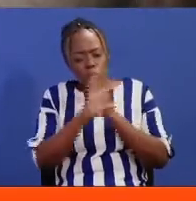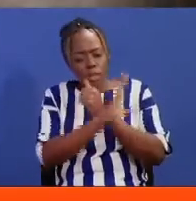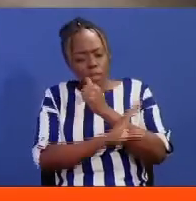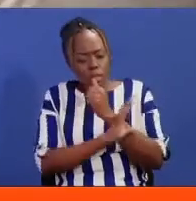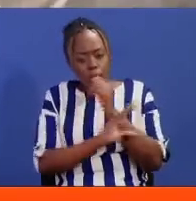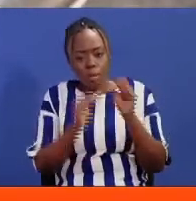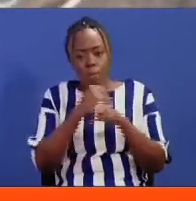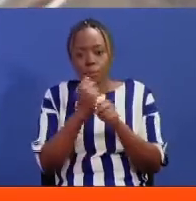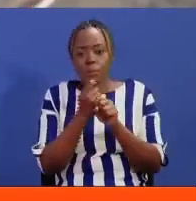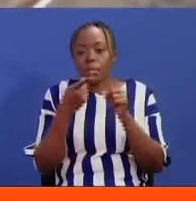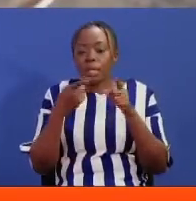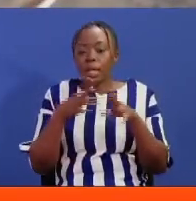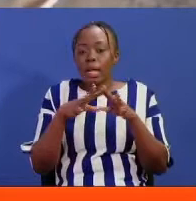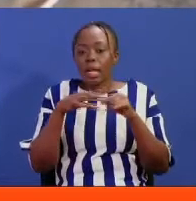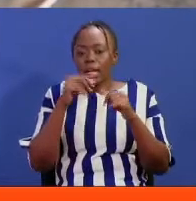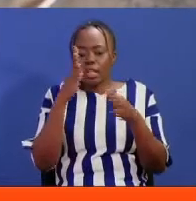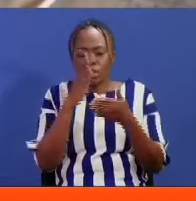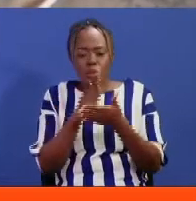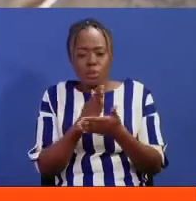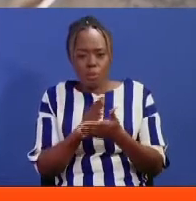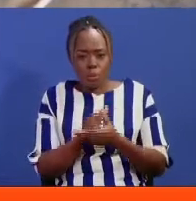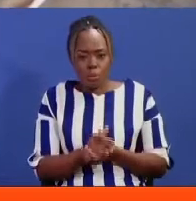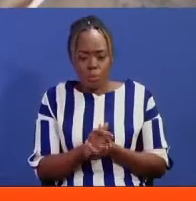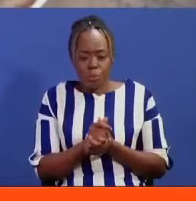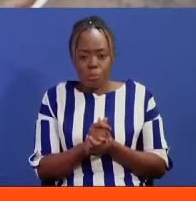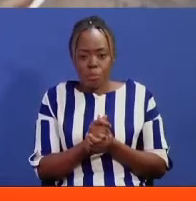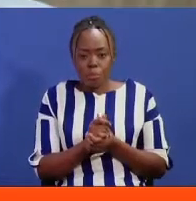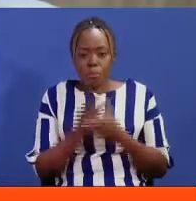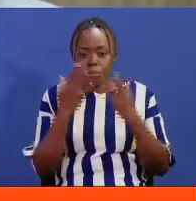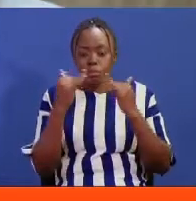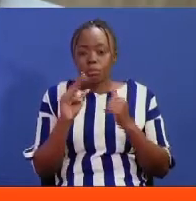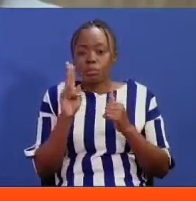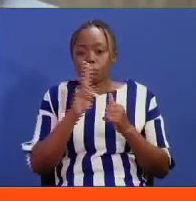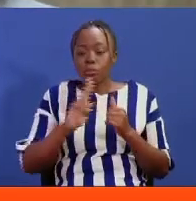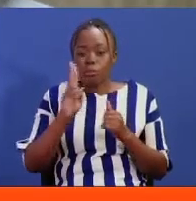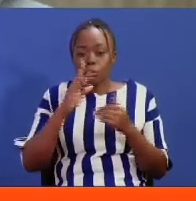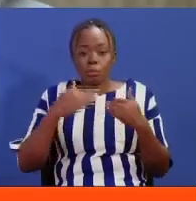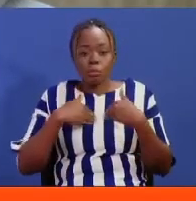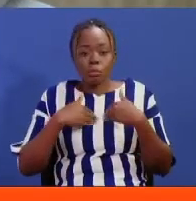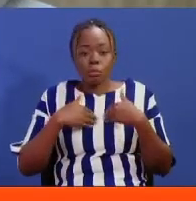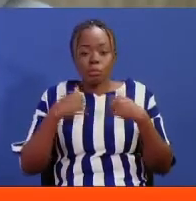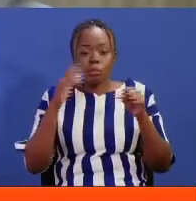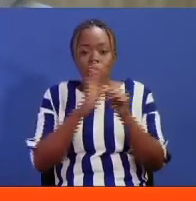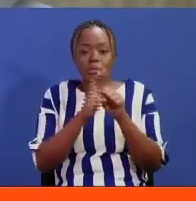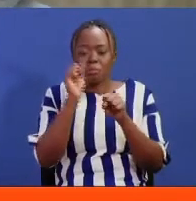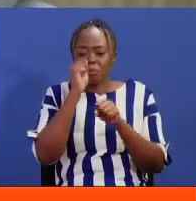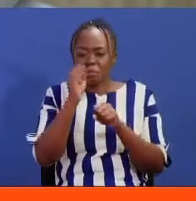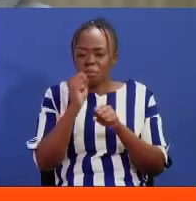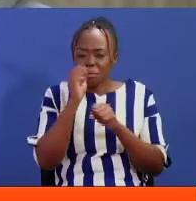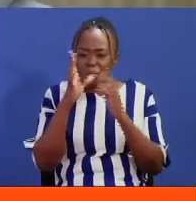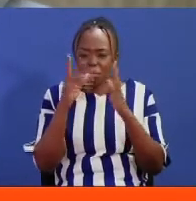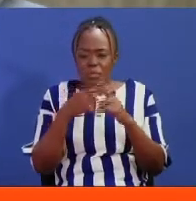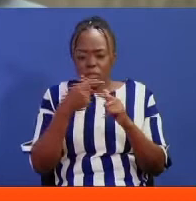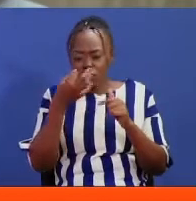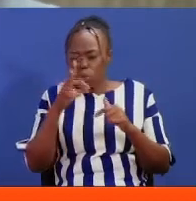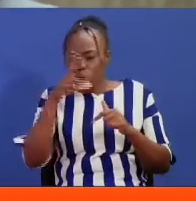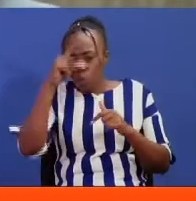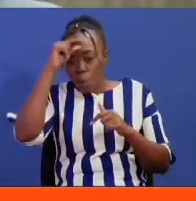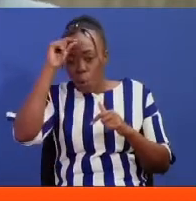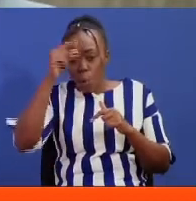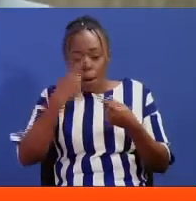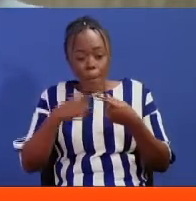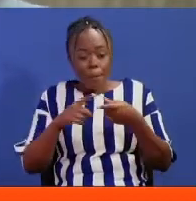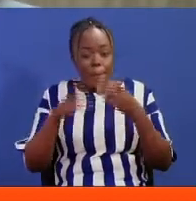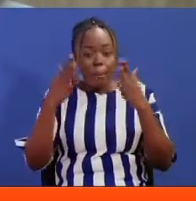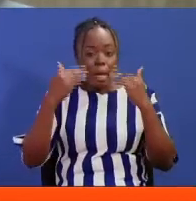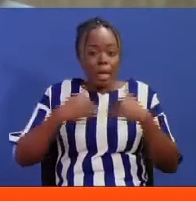this reality dim. I used to have a lot of, politics and criticism of the government, but immediately I